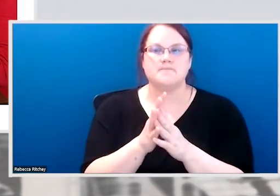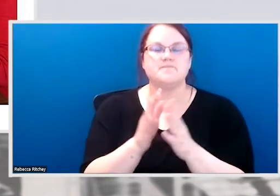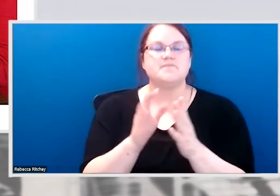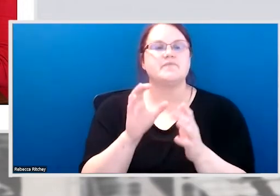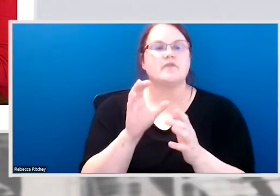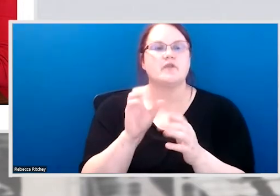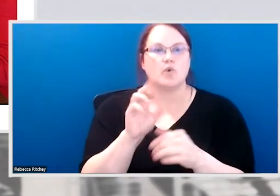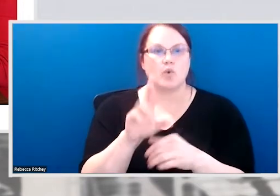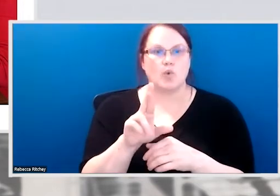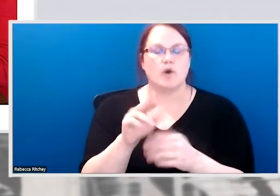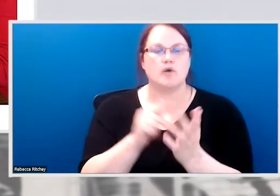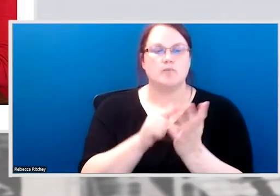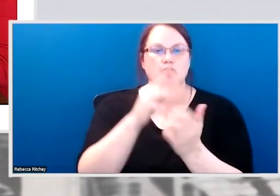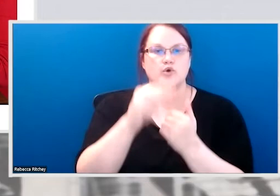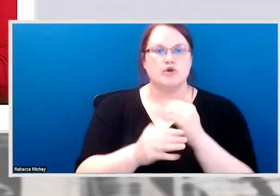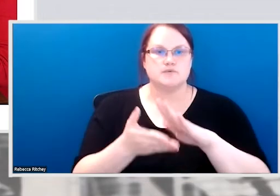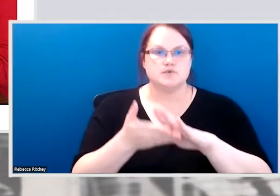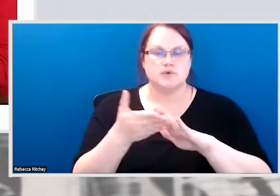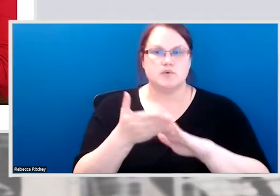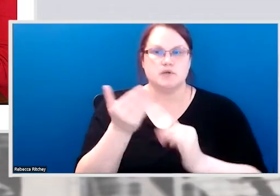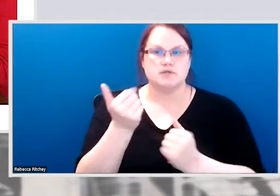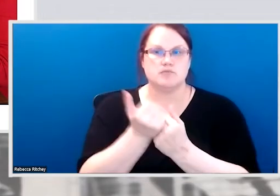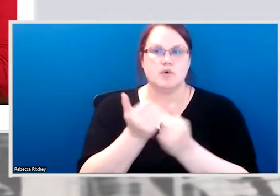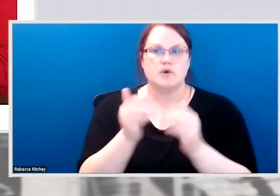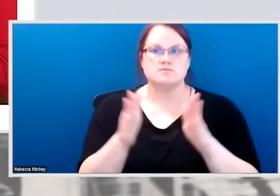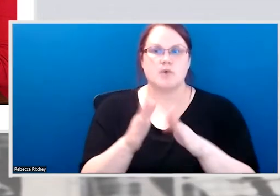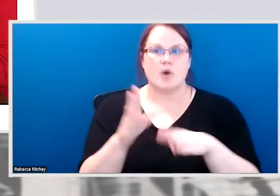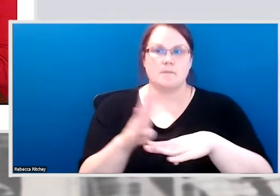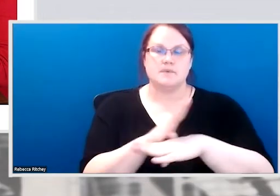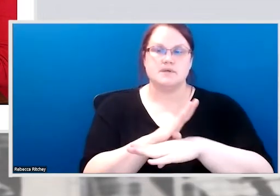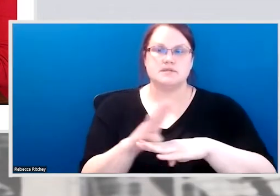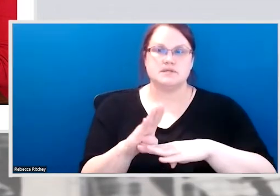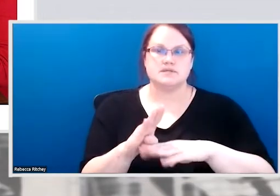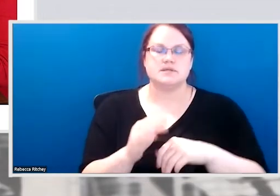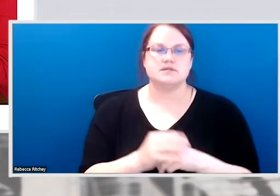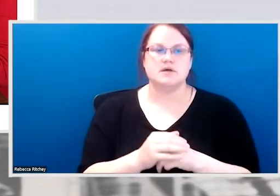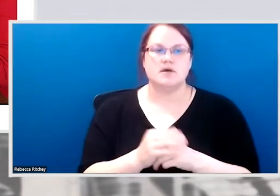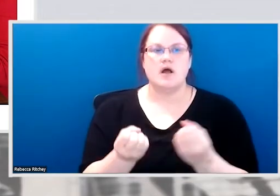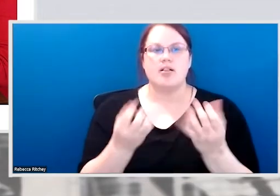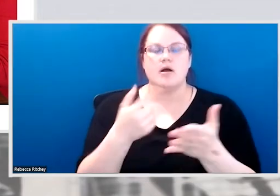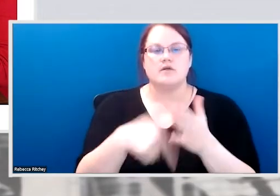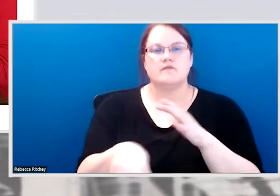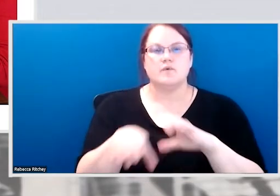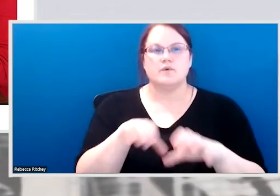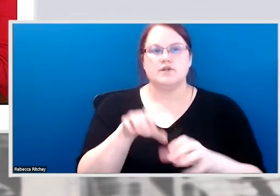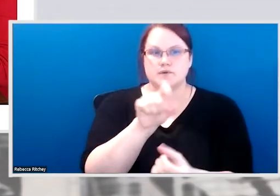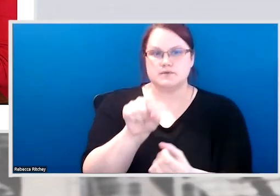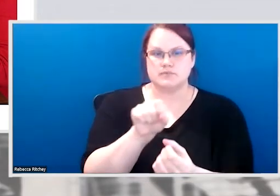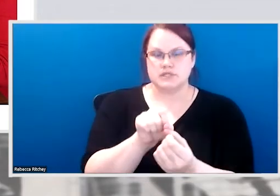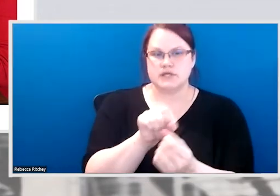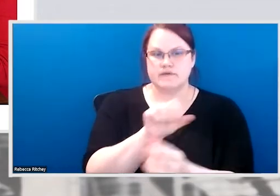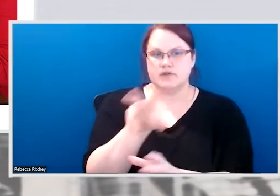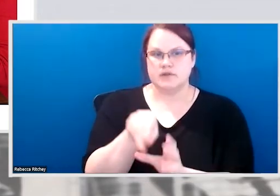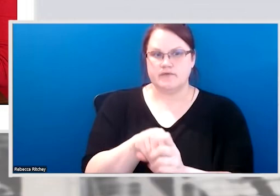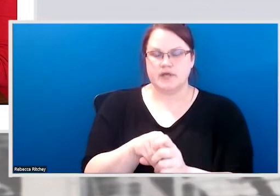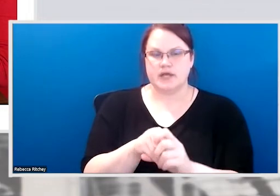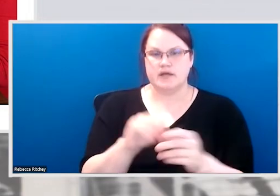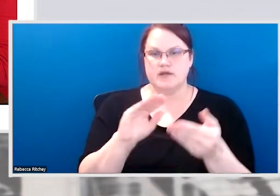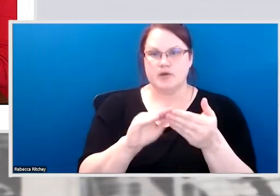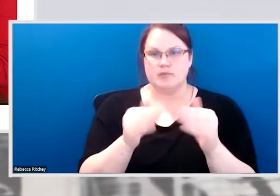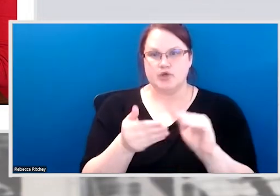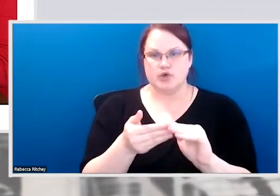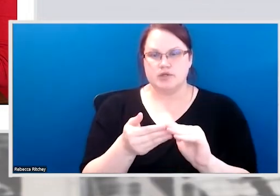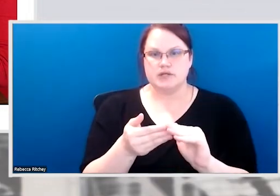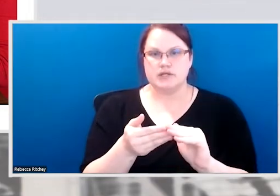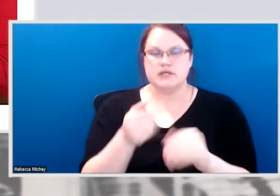programs that we run in support of small businesses, and it's a lot of what we do, and specifically engage with our community